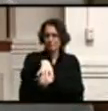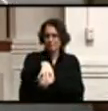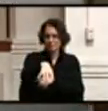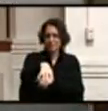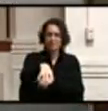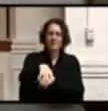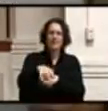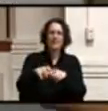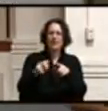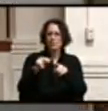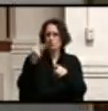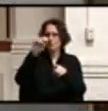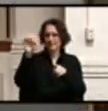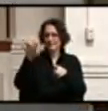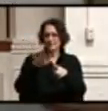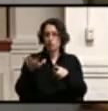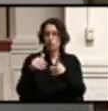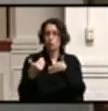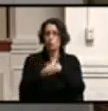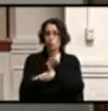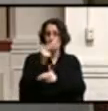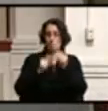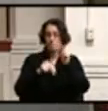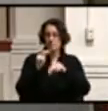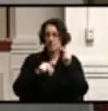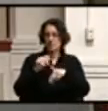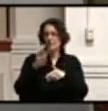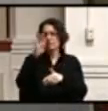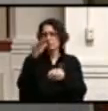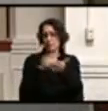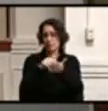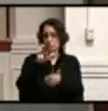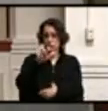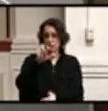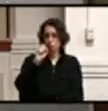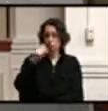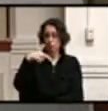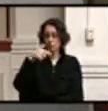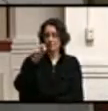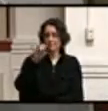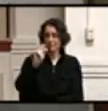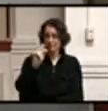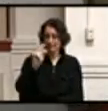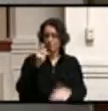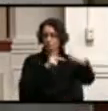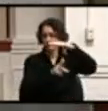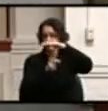it. We've got our new building of about 4,300 square feet, three bays,